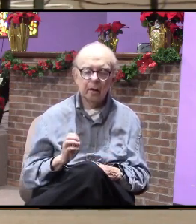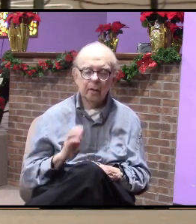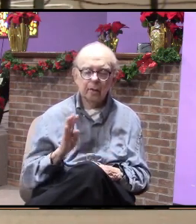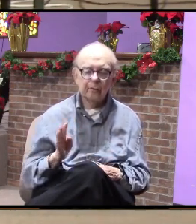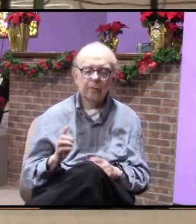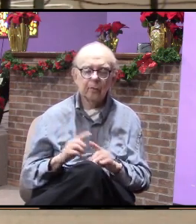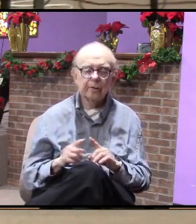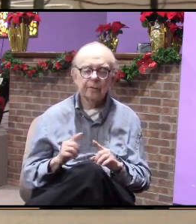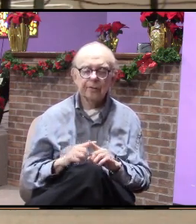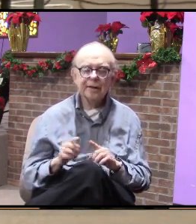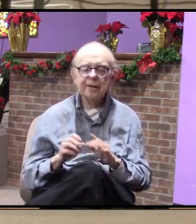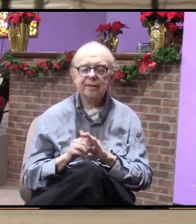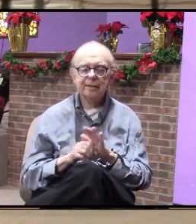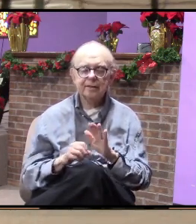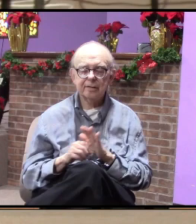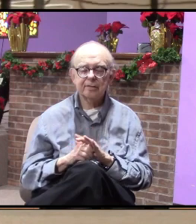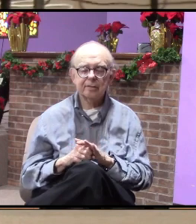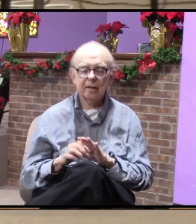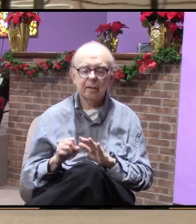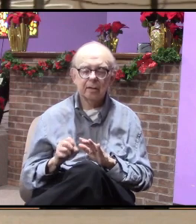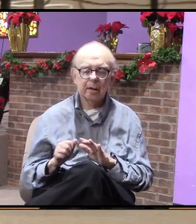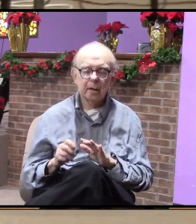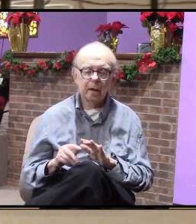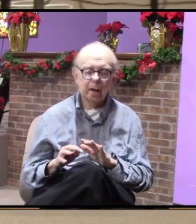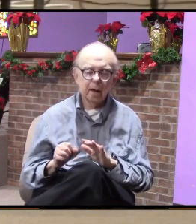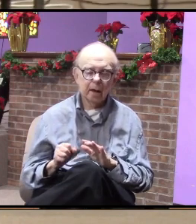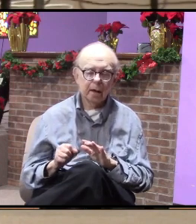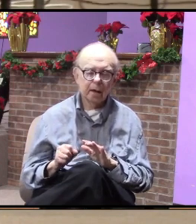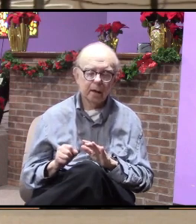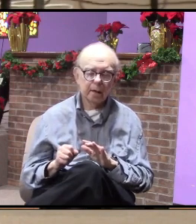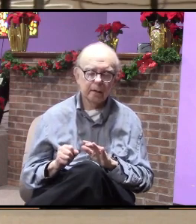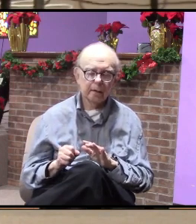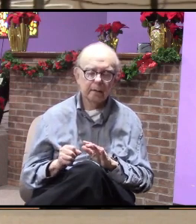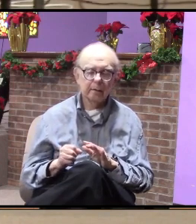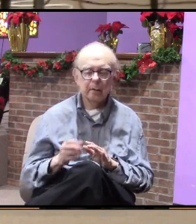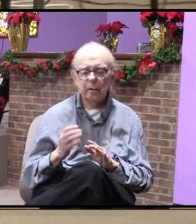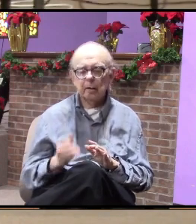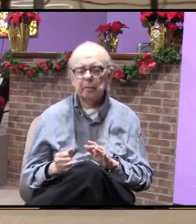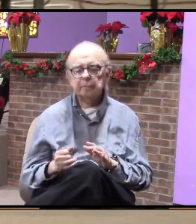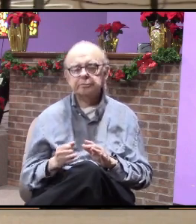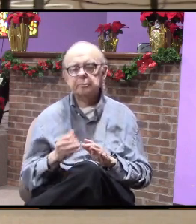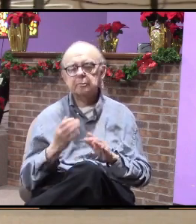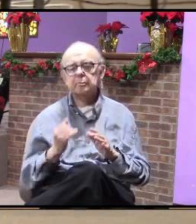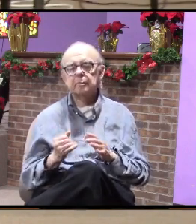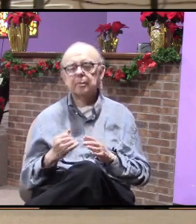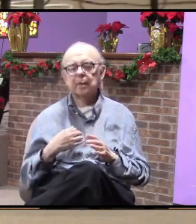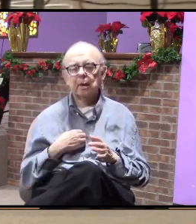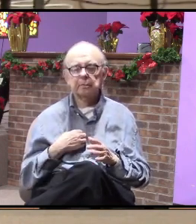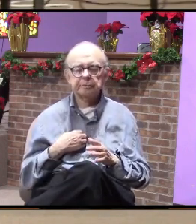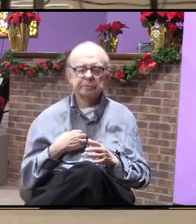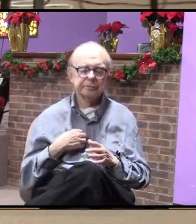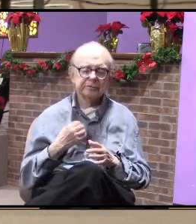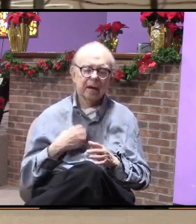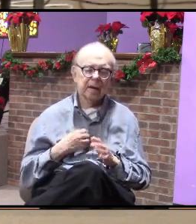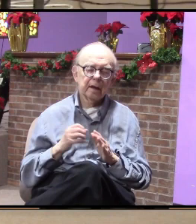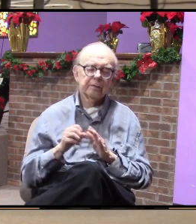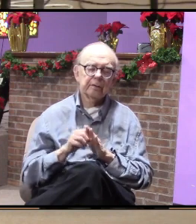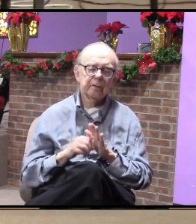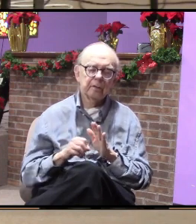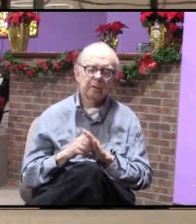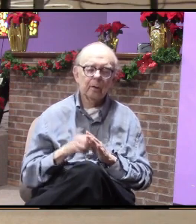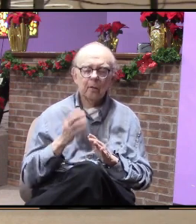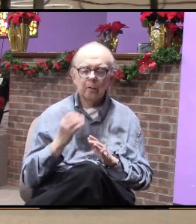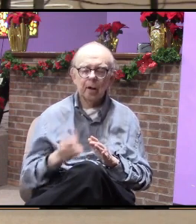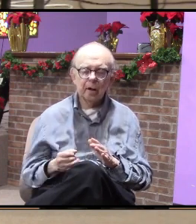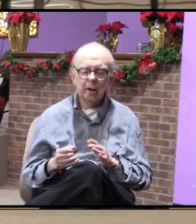different seasons. And things were going to be that way. Why? Because there had to be seasons in order